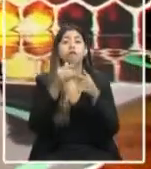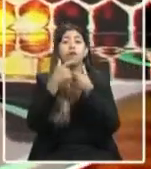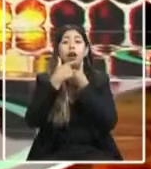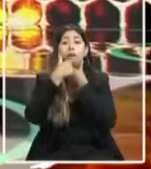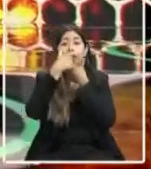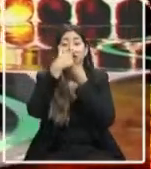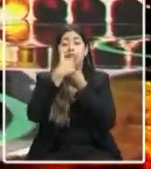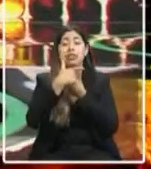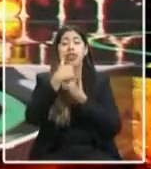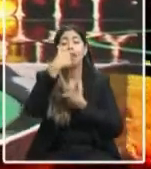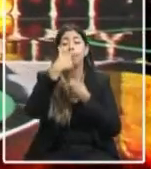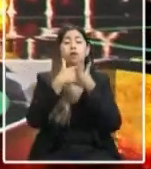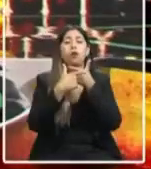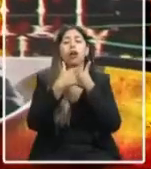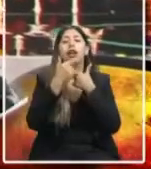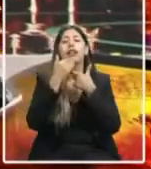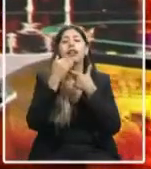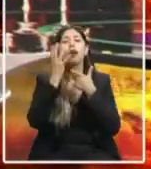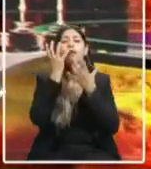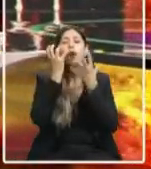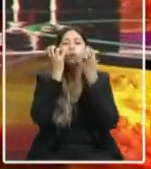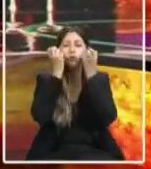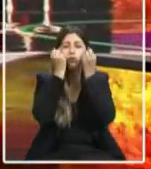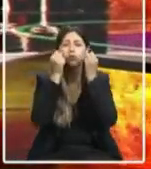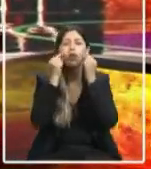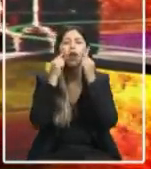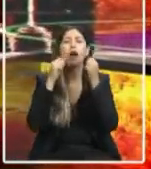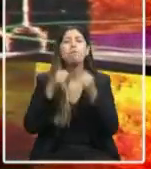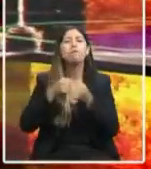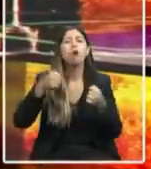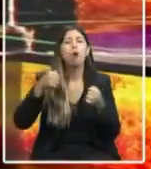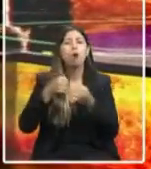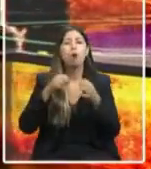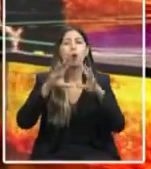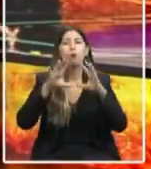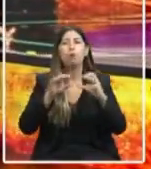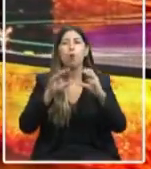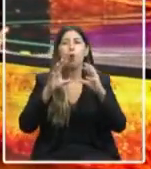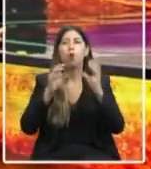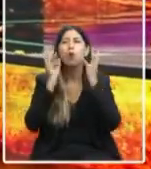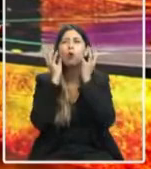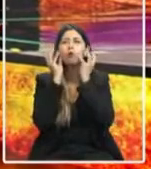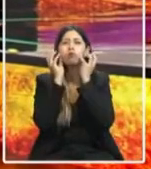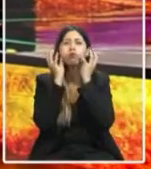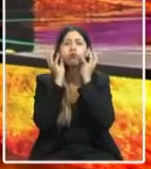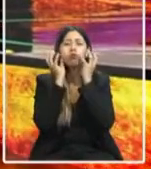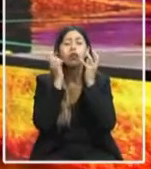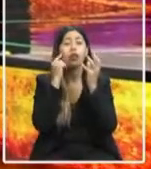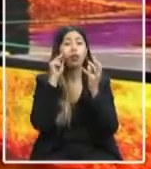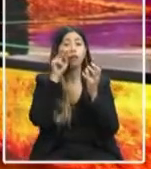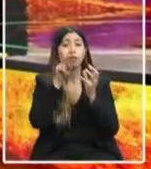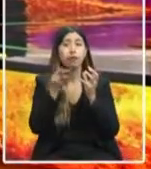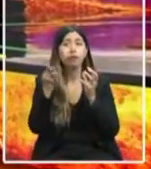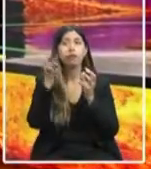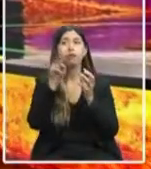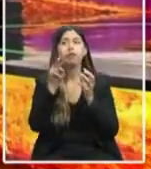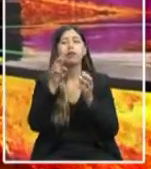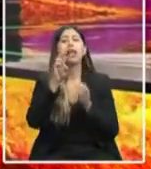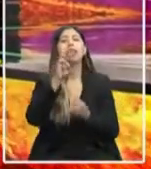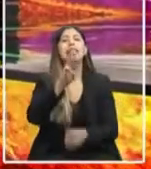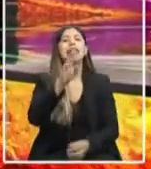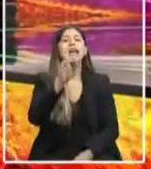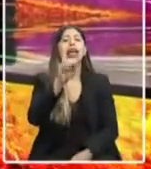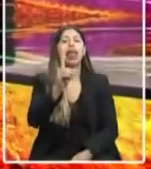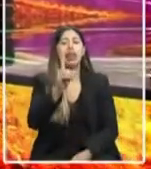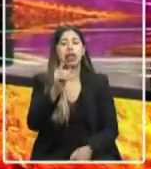landmarks, so we could actually represent its three dimension, and measured